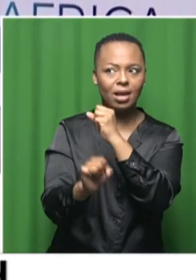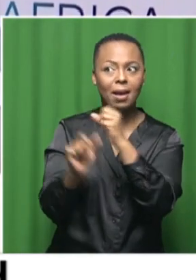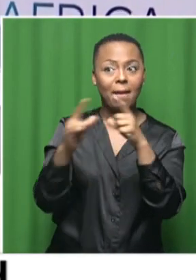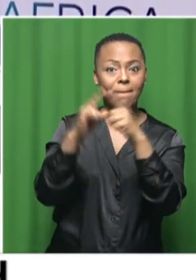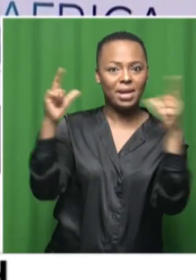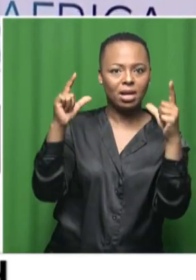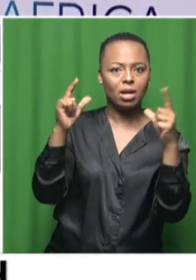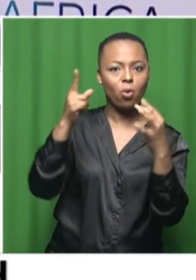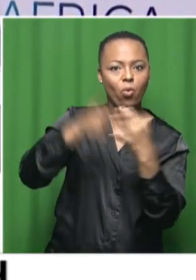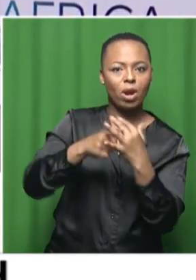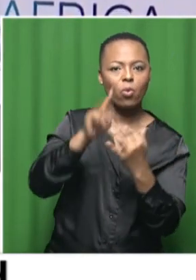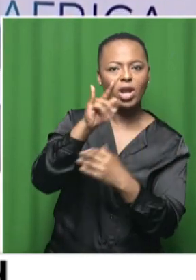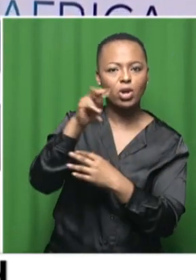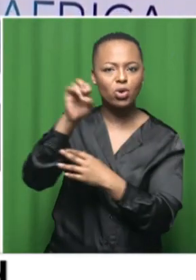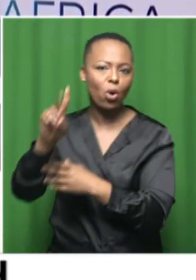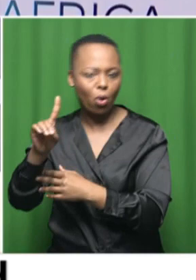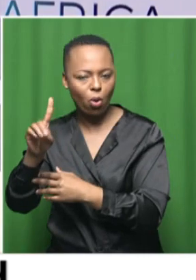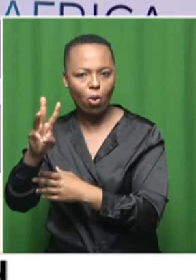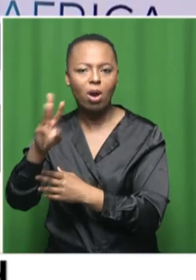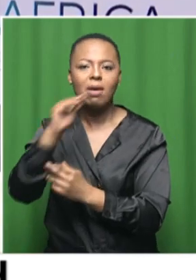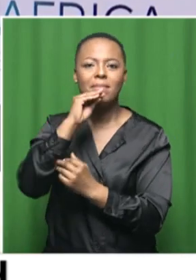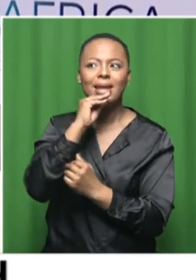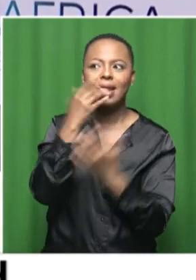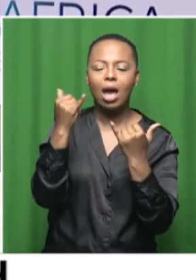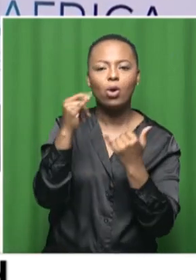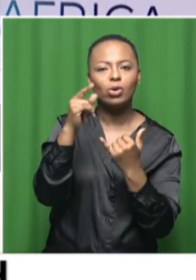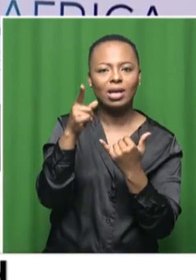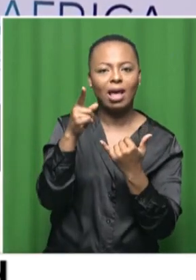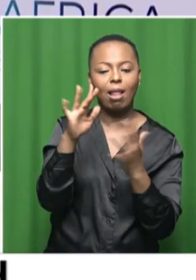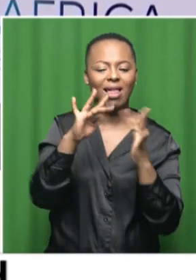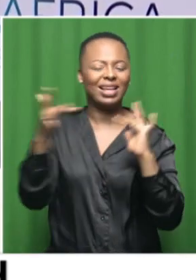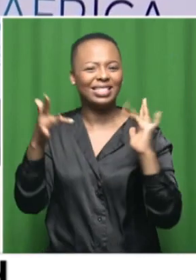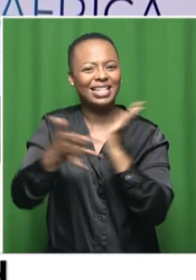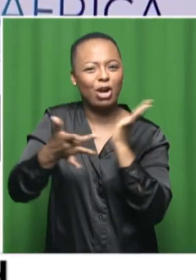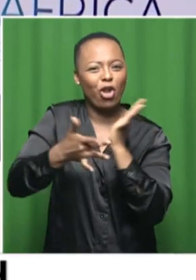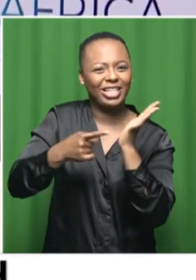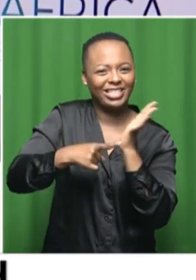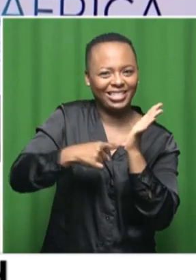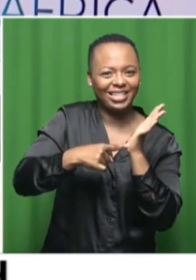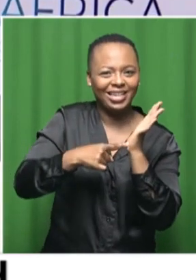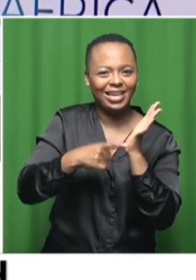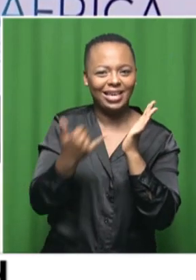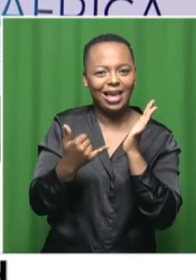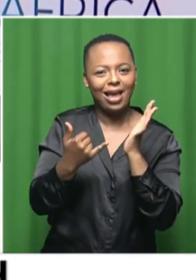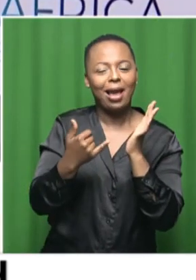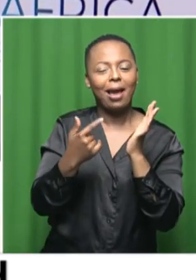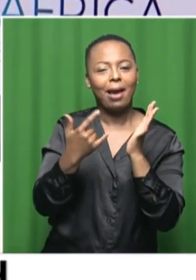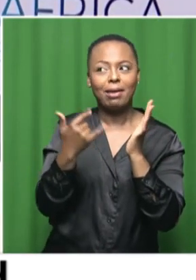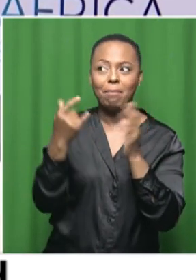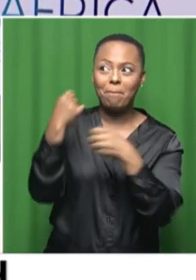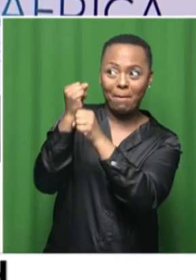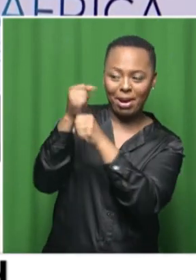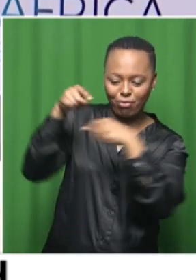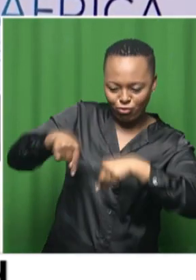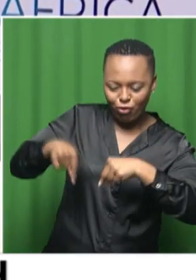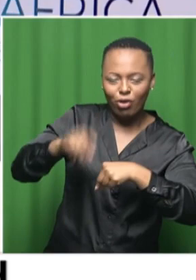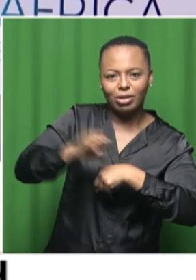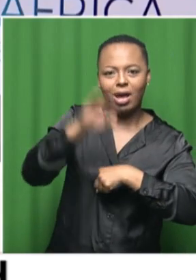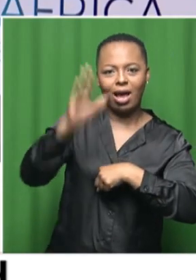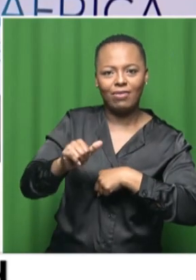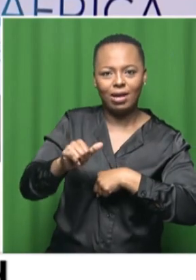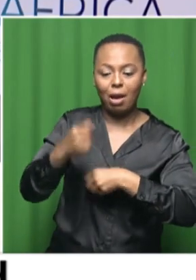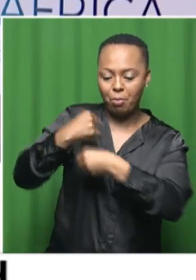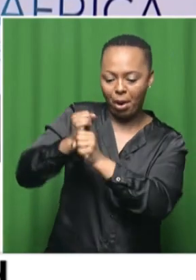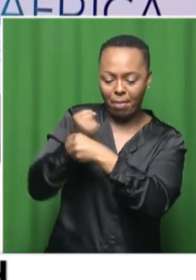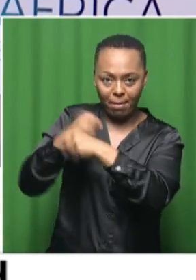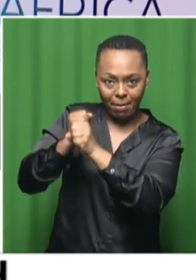you have a South African company or companies that are manufacturing, not assembling, but manufacturing solar panel, because